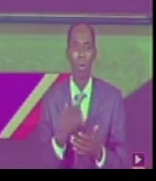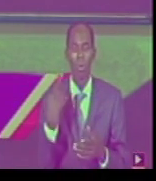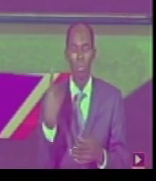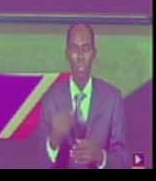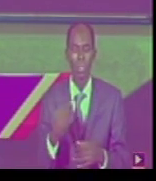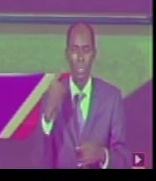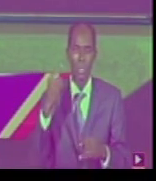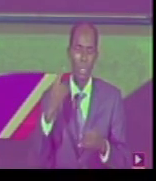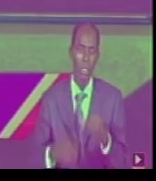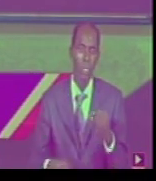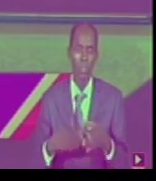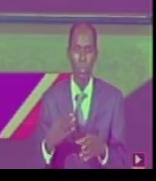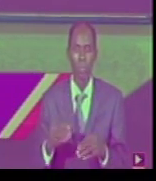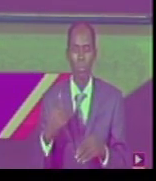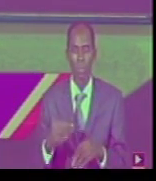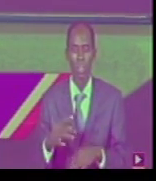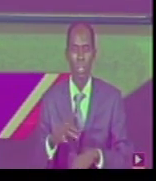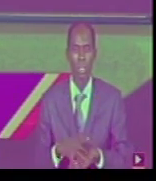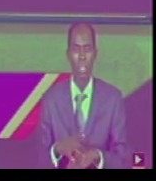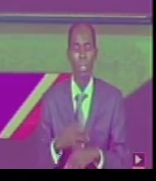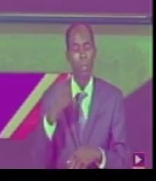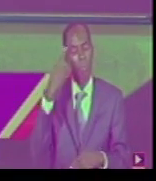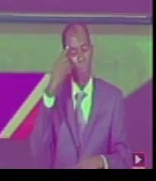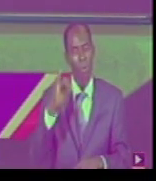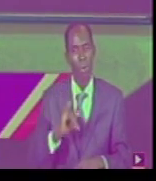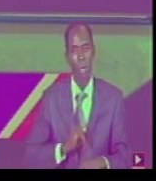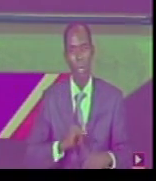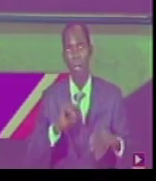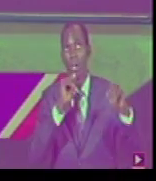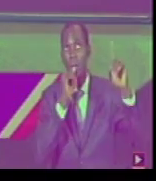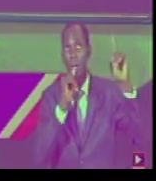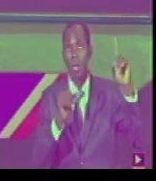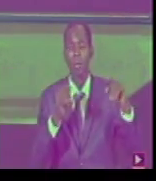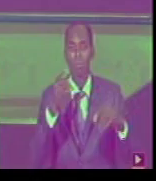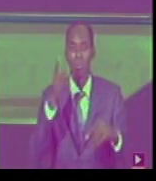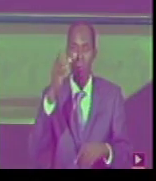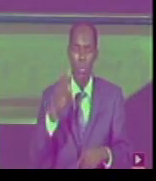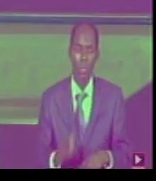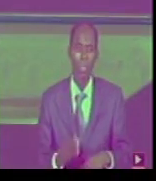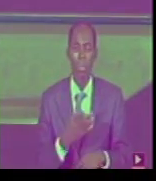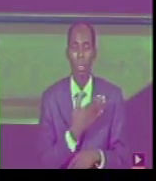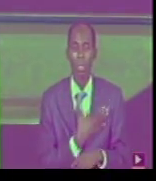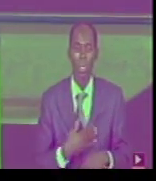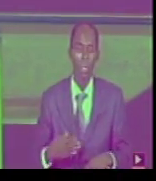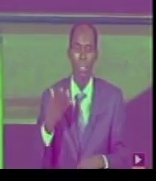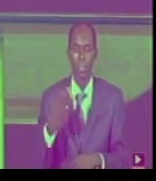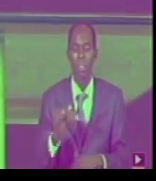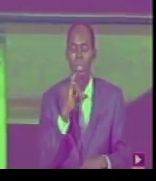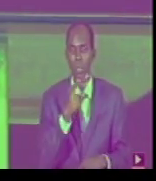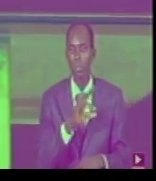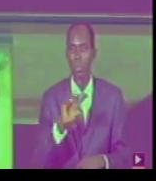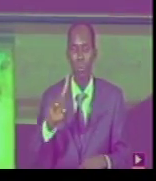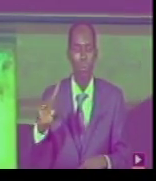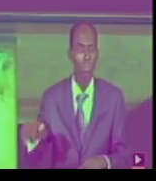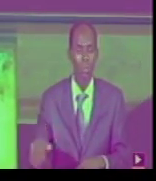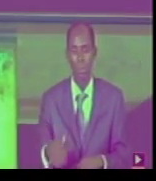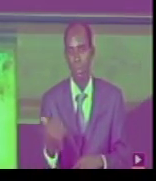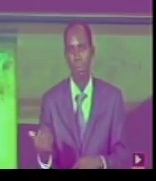am God, and there is none else. What carried them through?